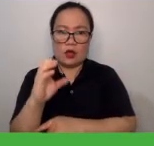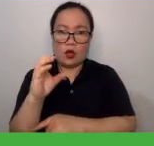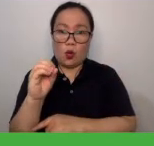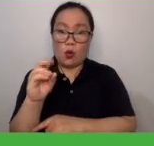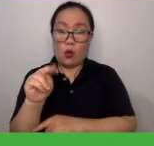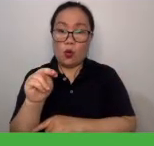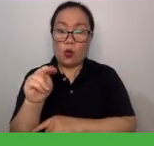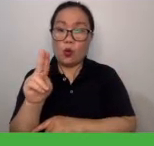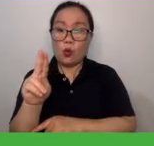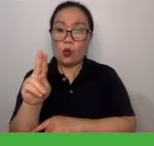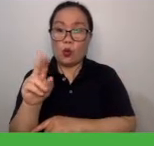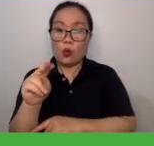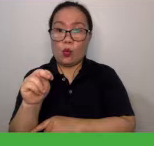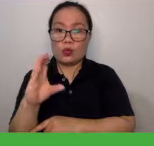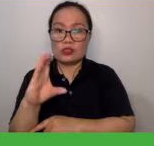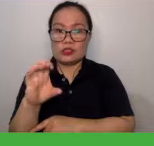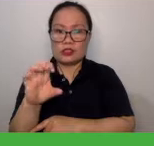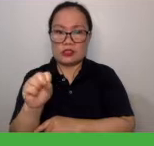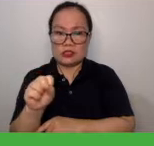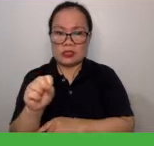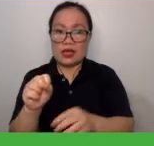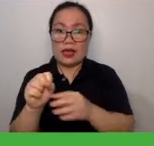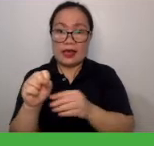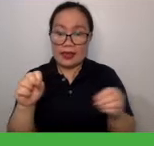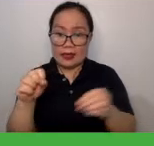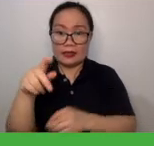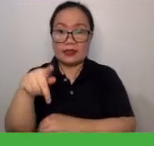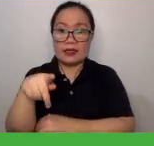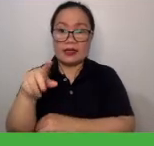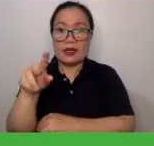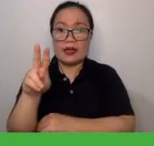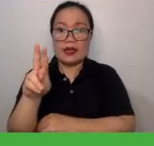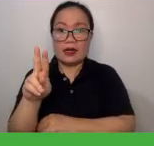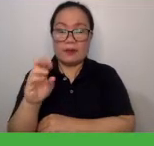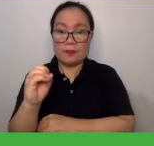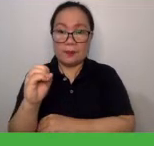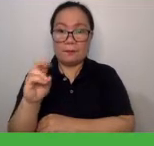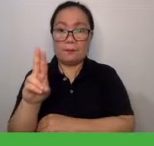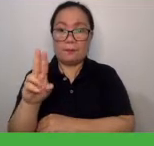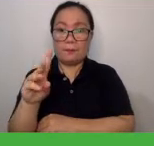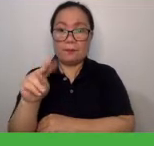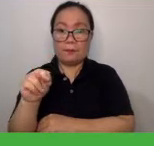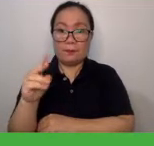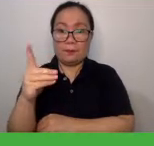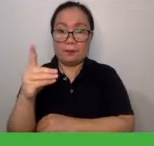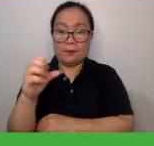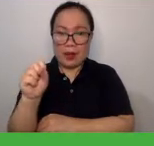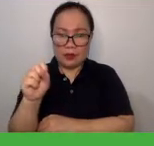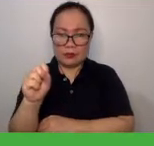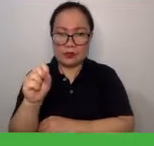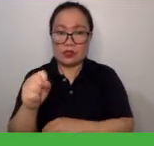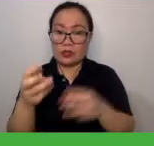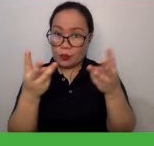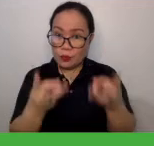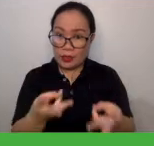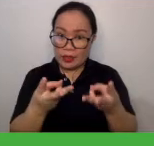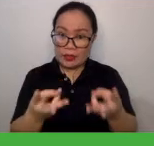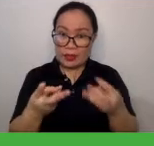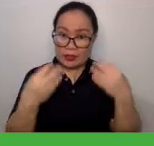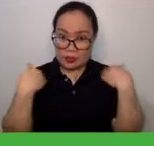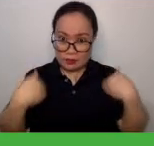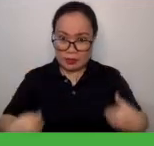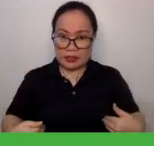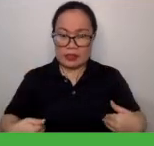minsan, pag sa school, hinihingan tayo ng data ng ating weight, yung kilograms natin, yung bigat, yung weight natin can be converted